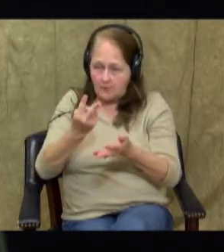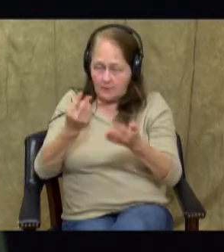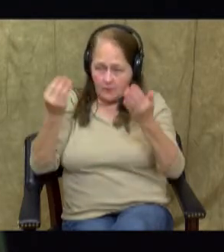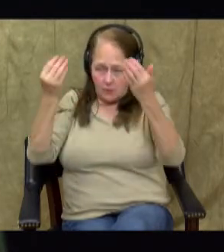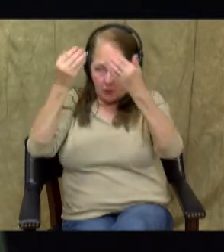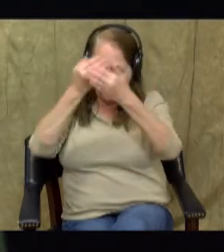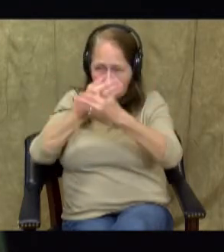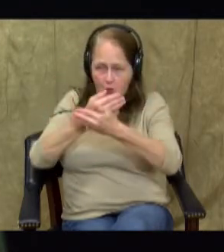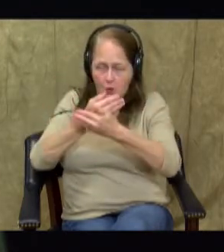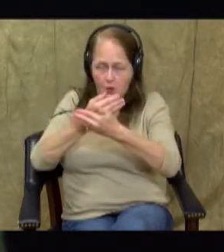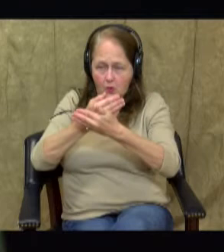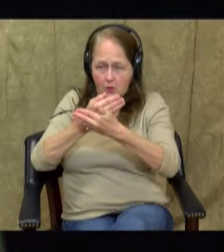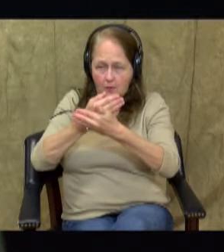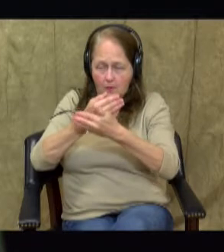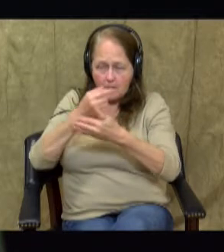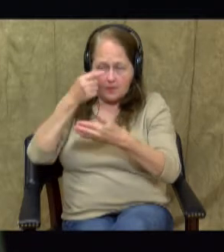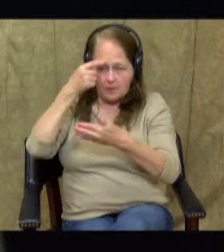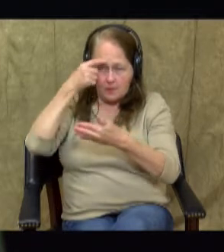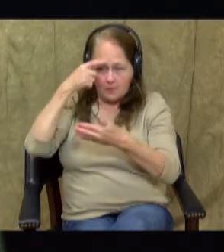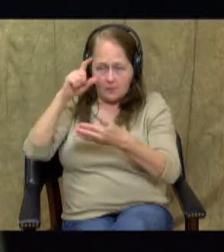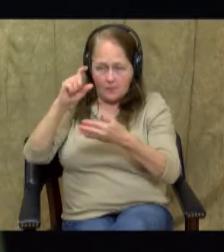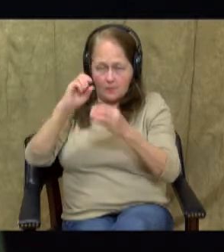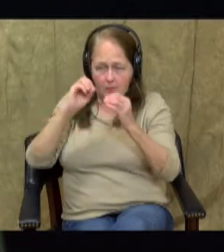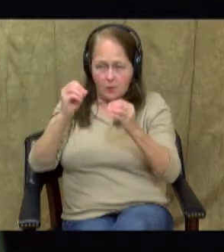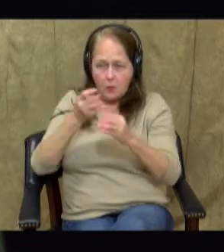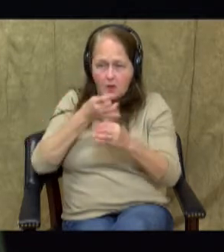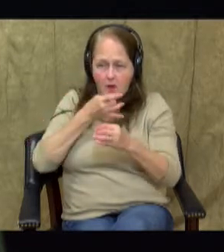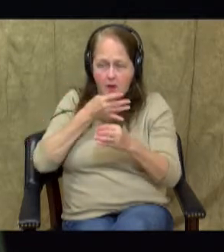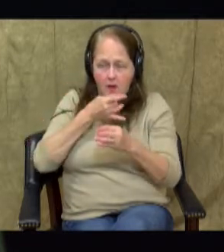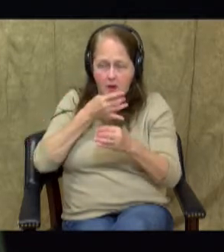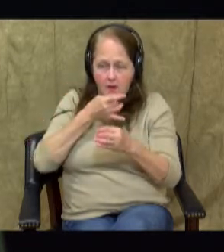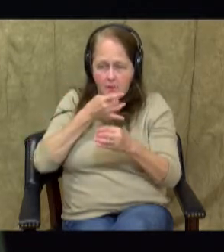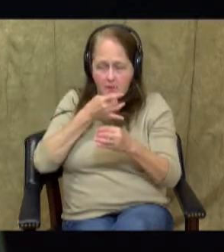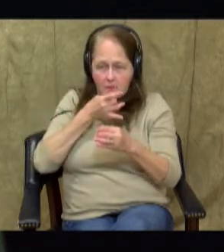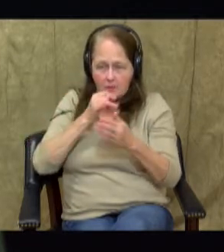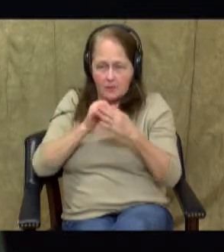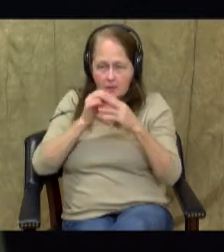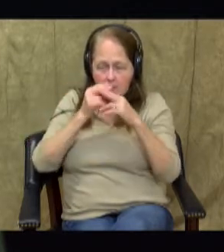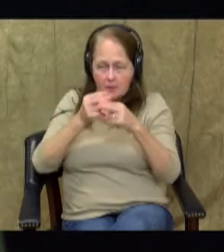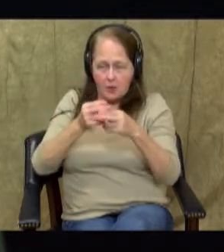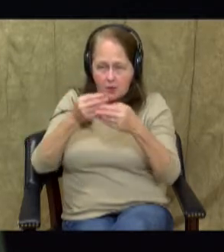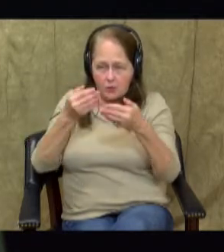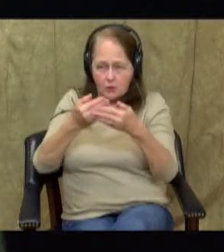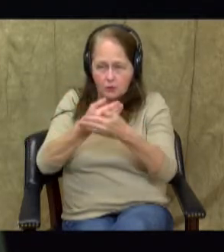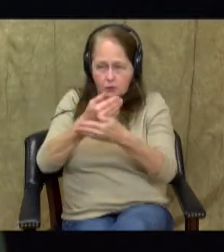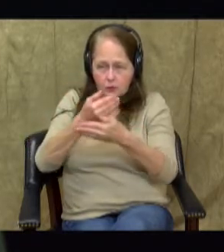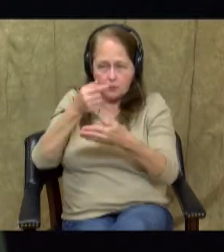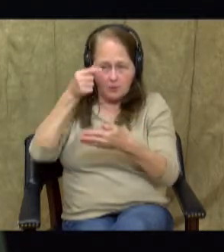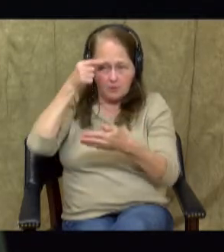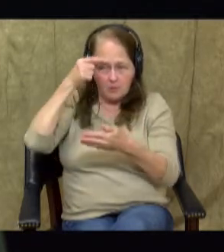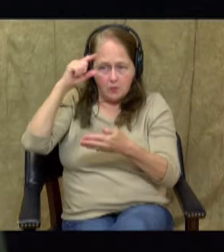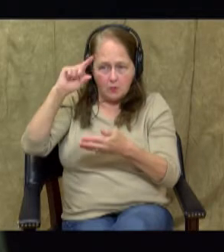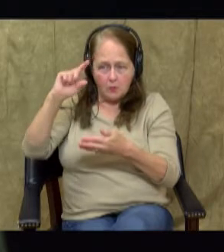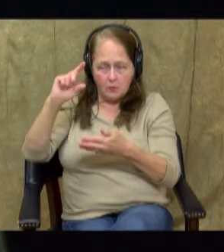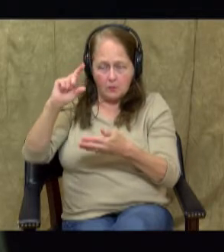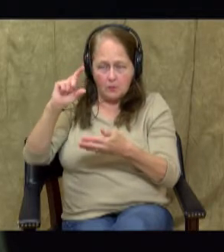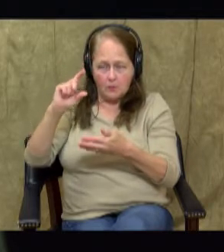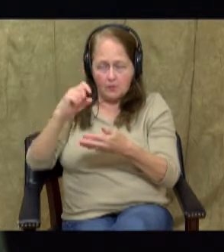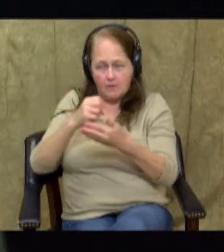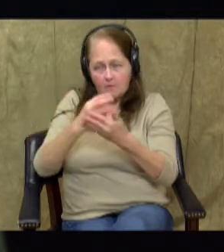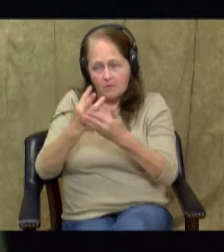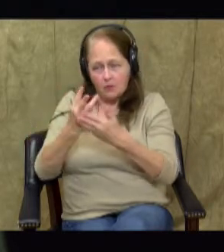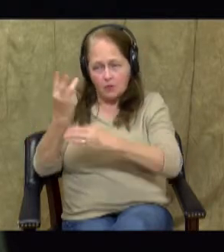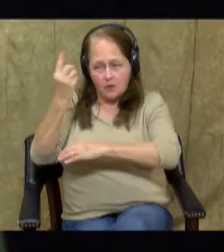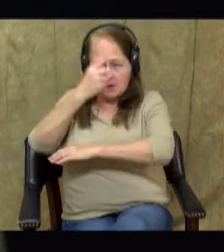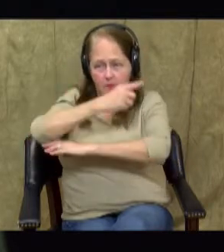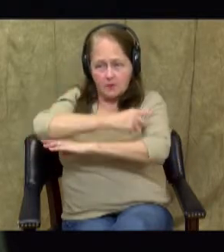dark portion of the moon with no light showing. That's called a new moon. In a few